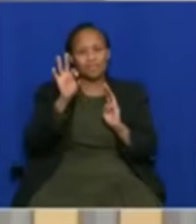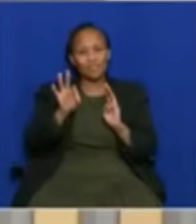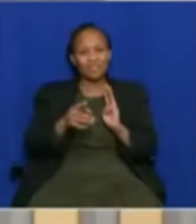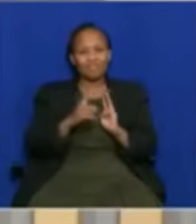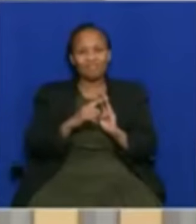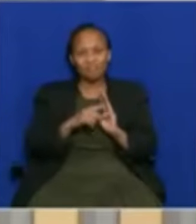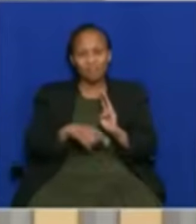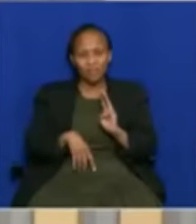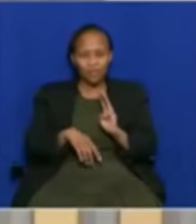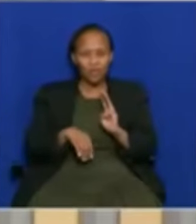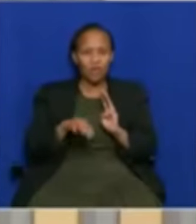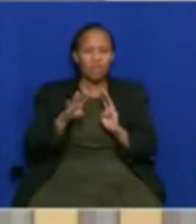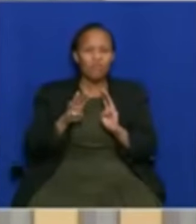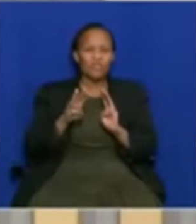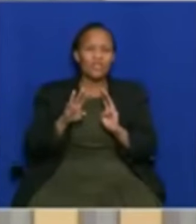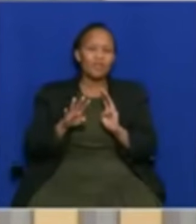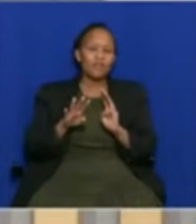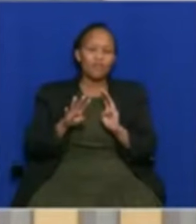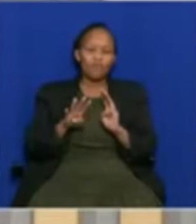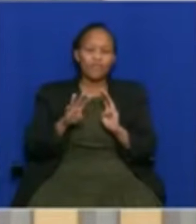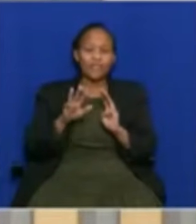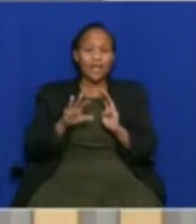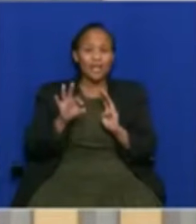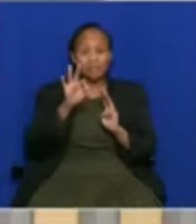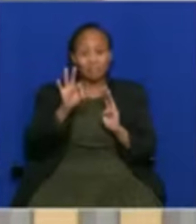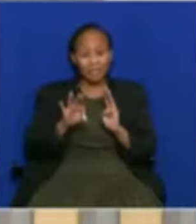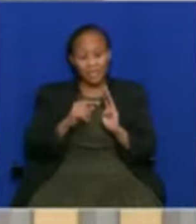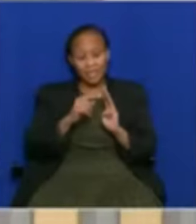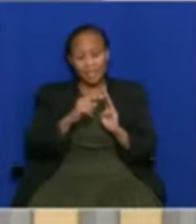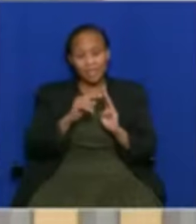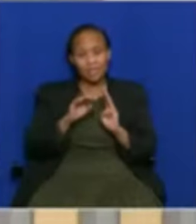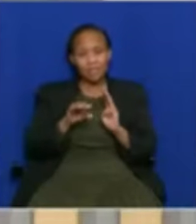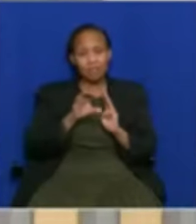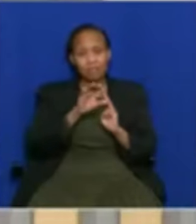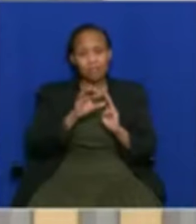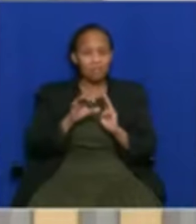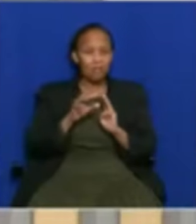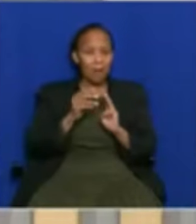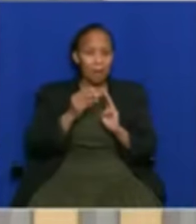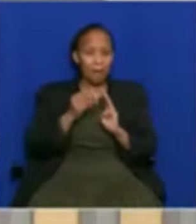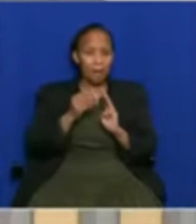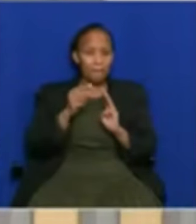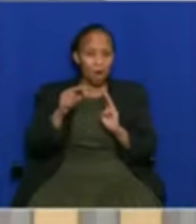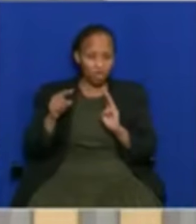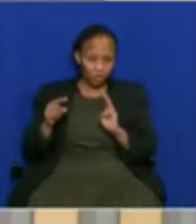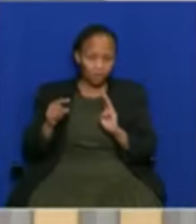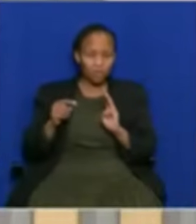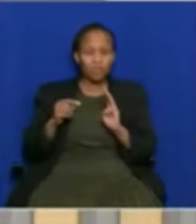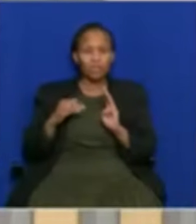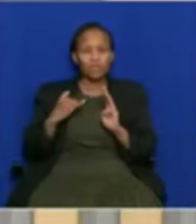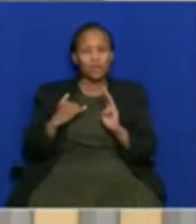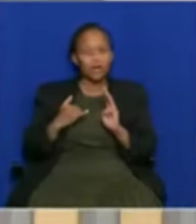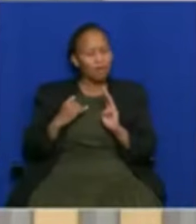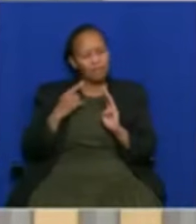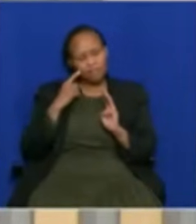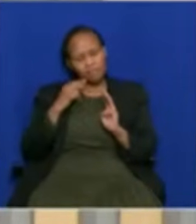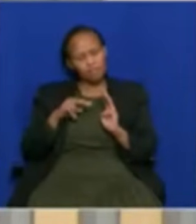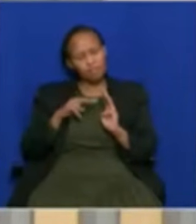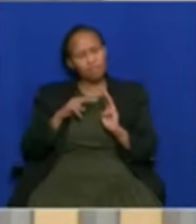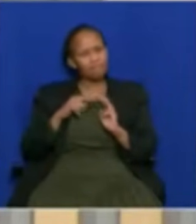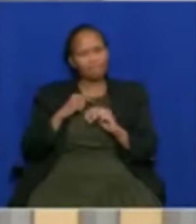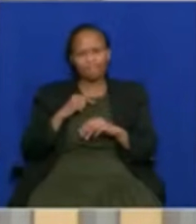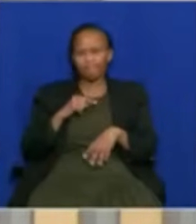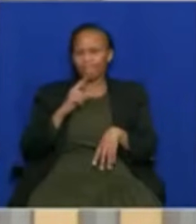49%. So just by looking at the allocation of the marks, it brought about questions. This thing has been manipulated.